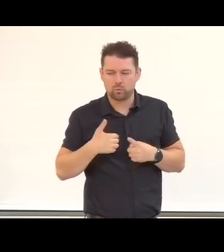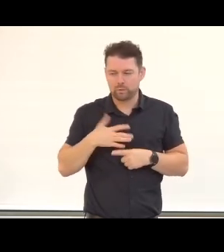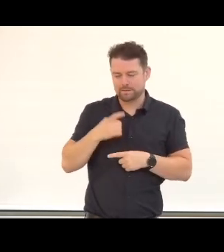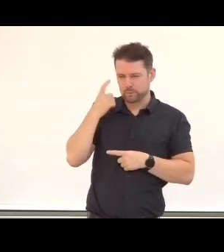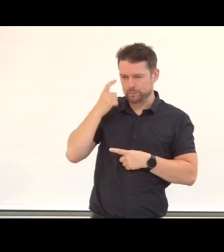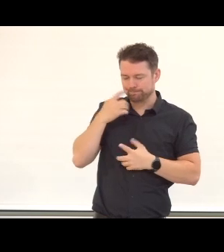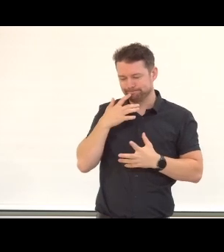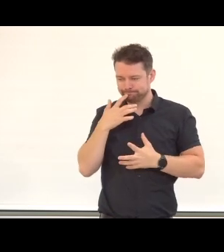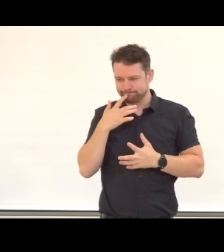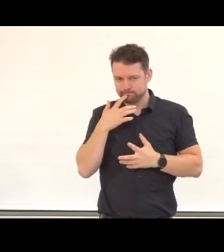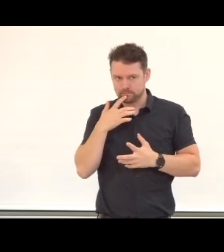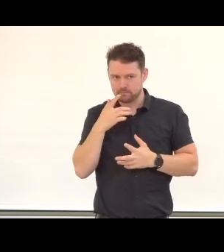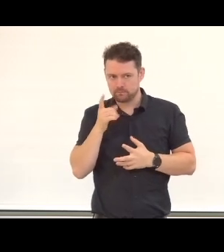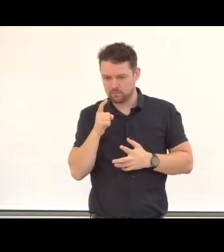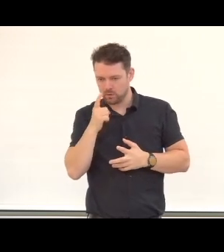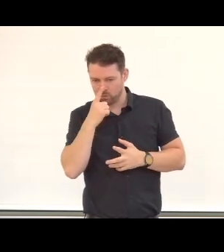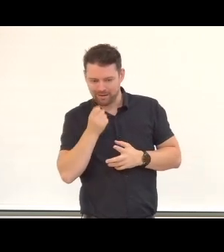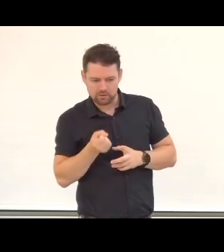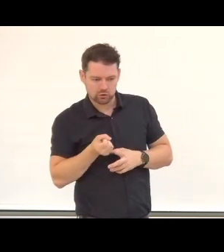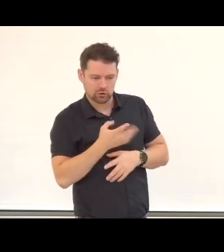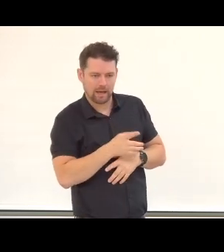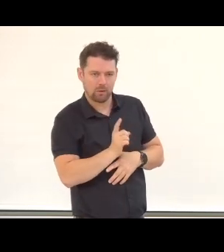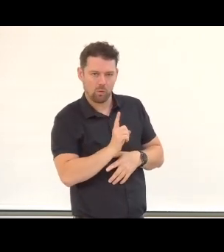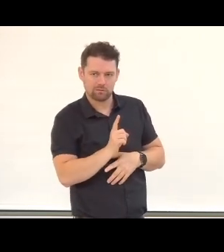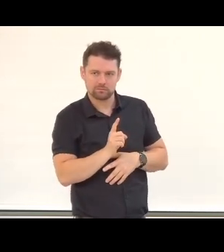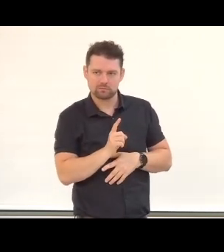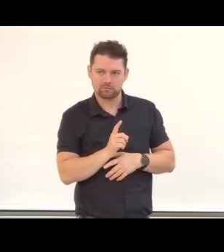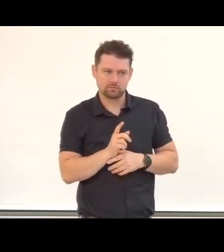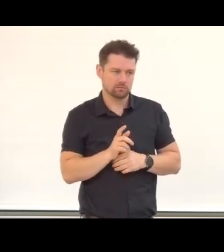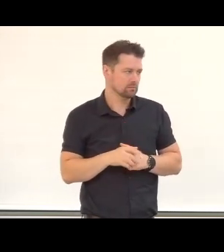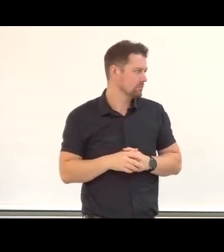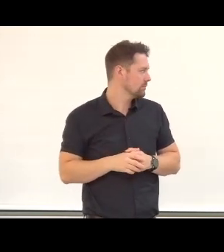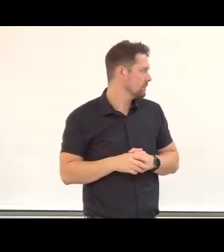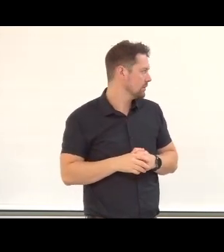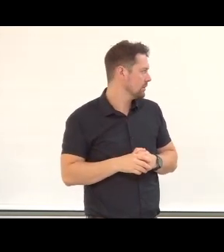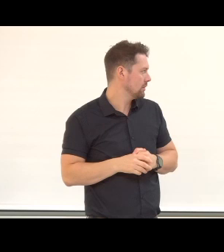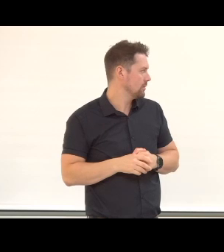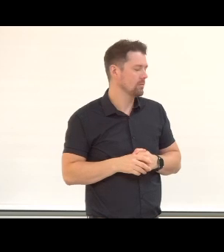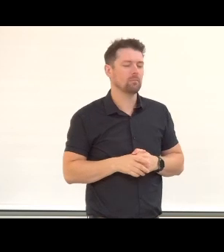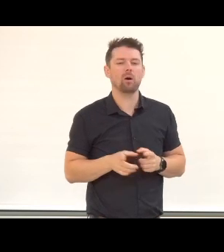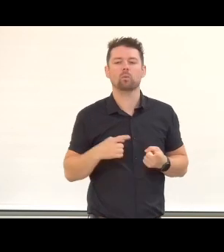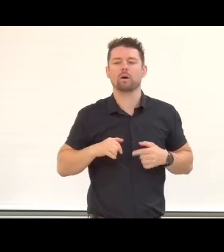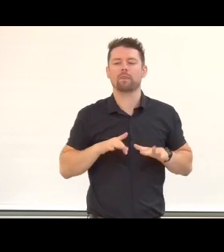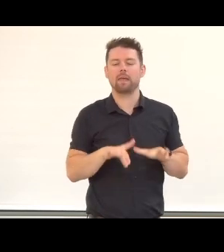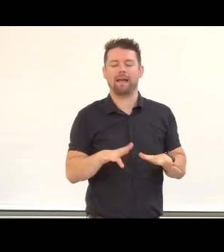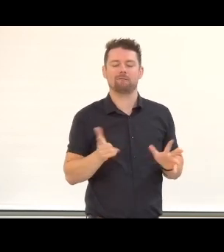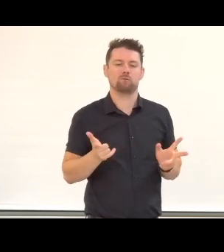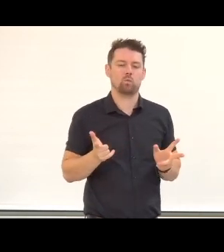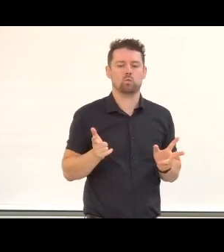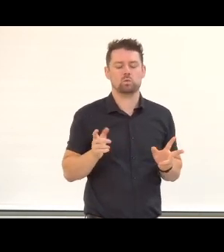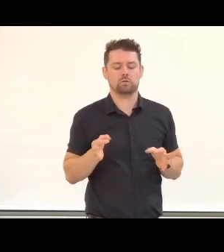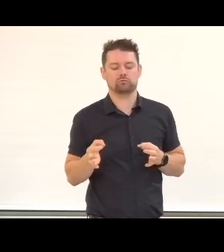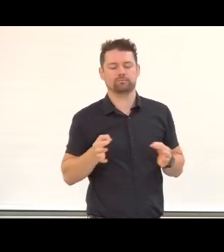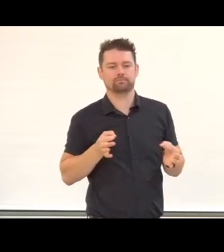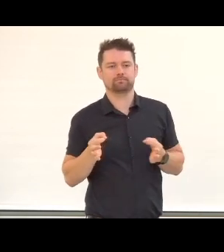mindful of what to share on which loop. But like logistically, we're there, and we're kind of the